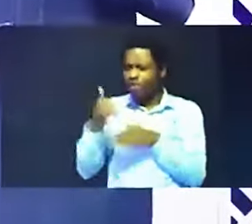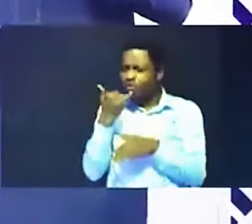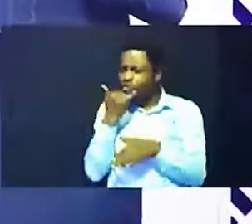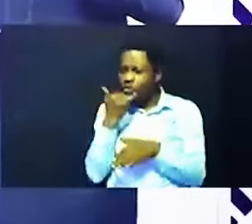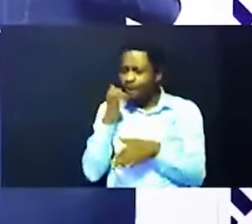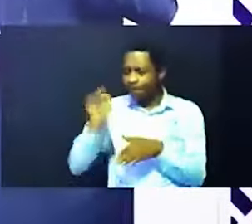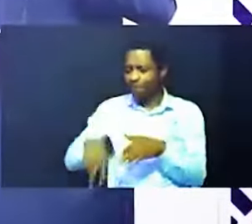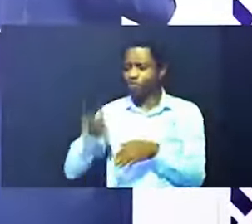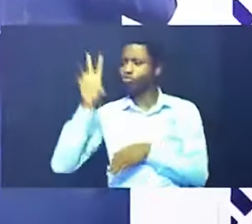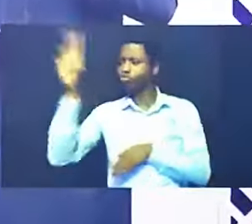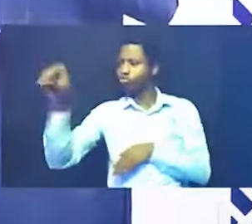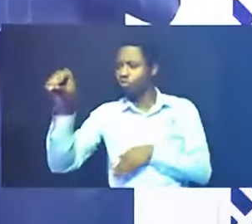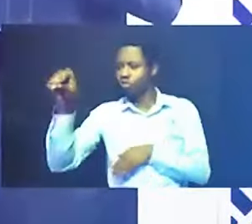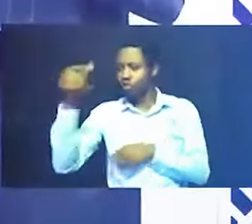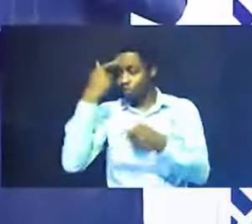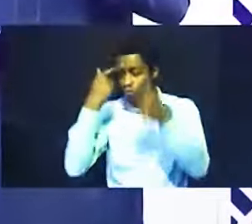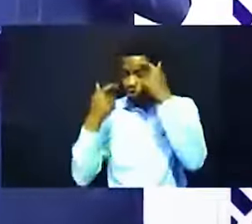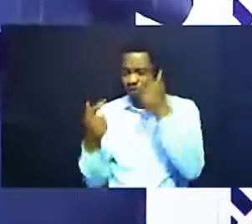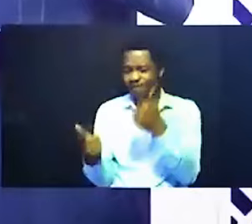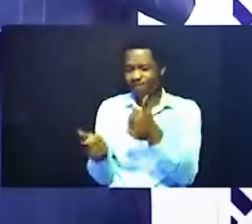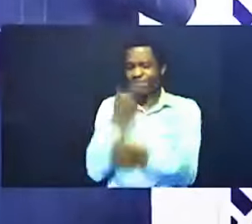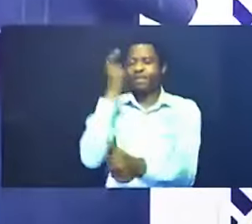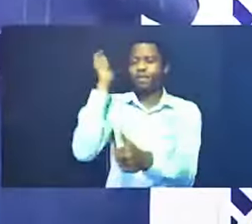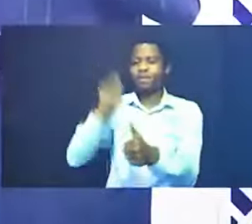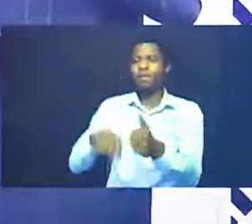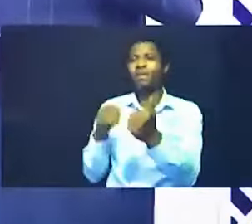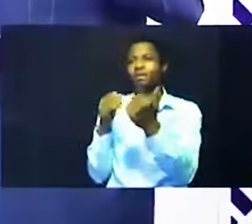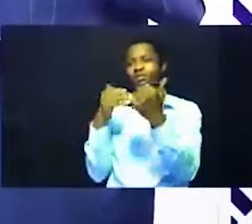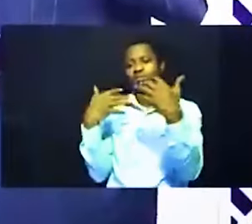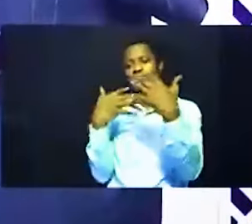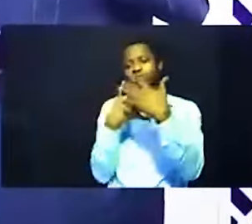Superior because you need to fear God